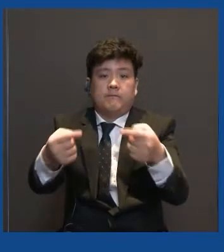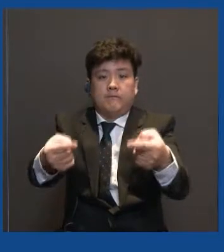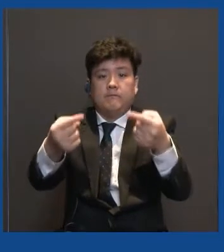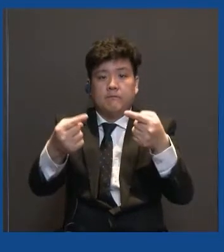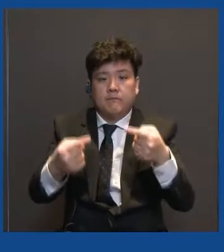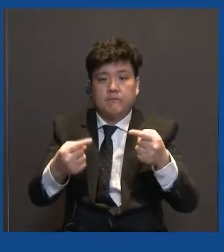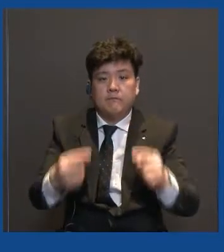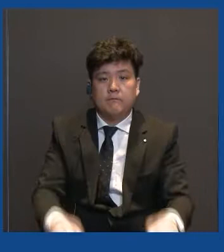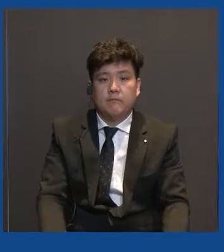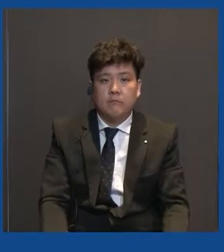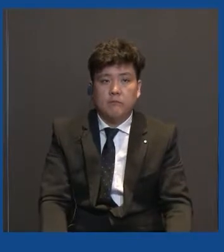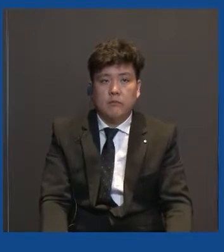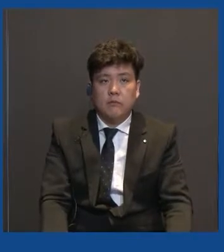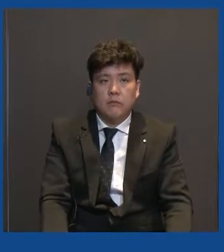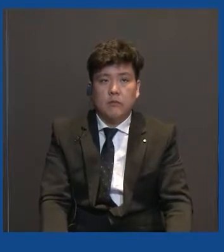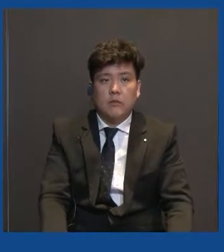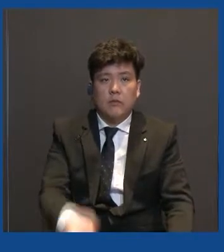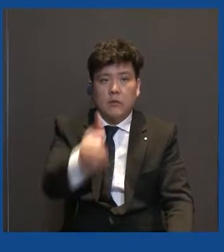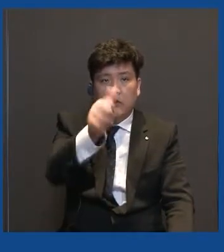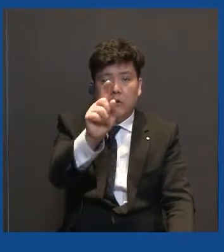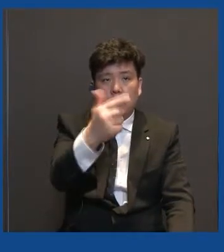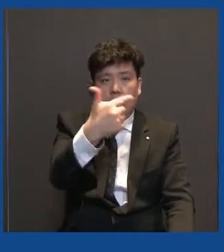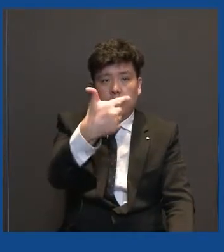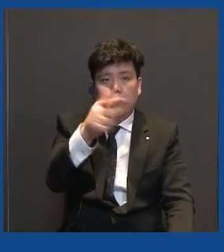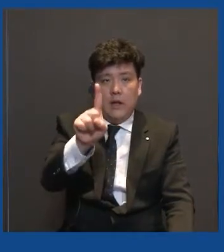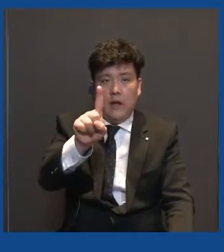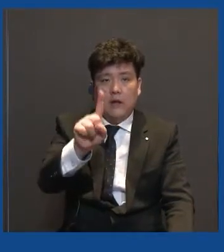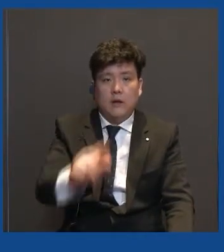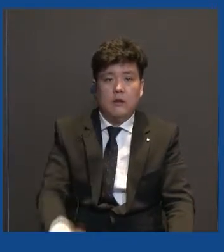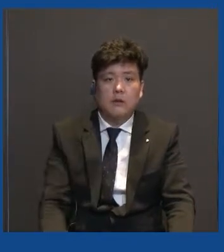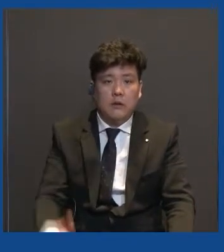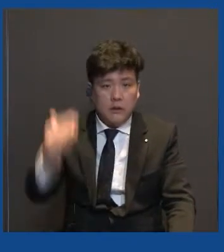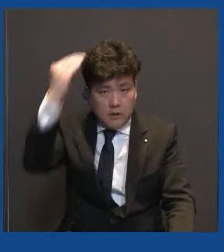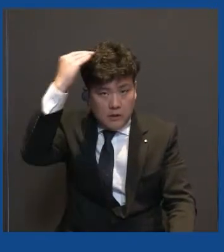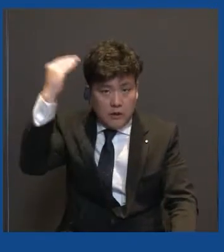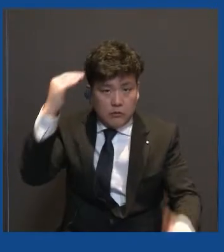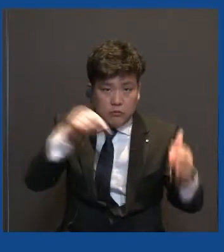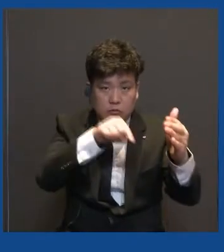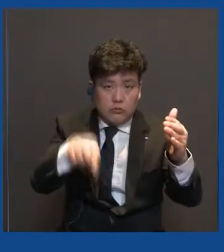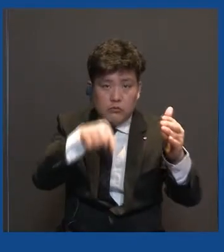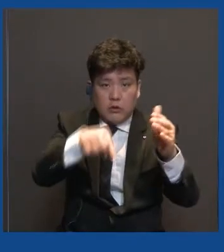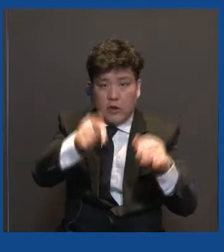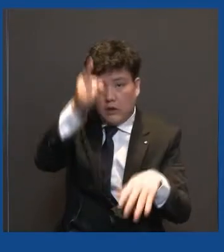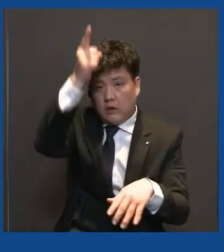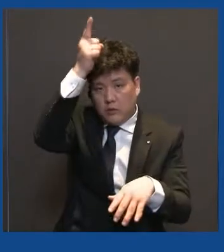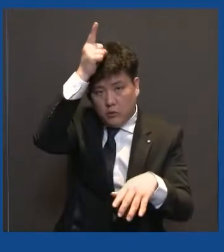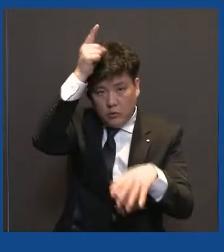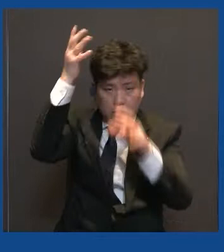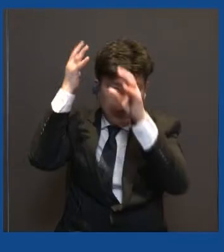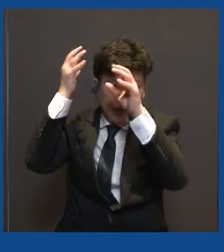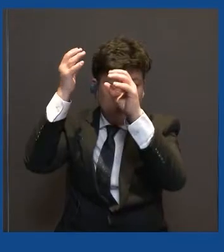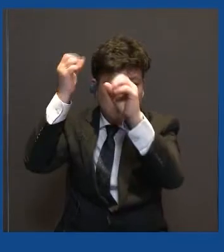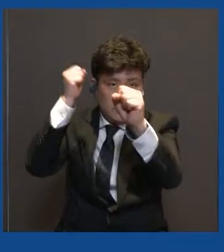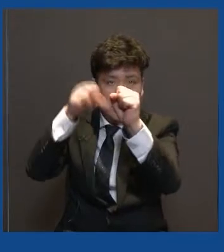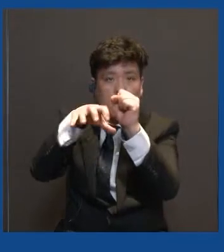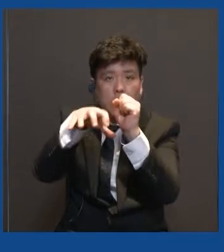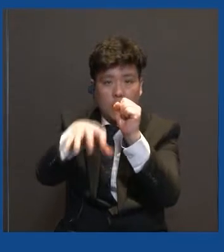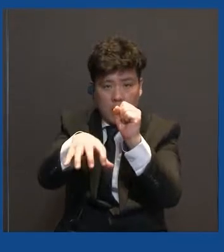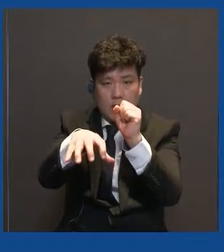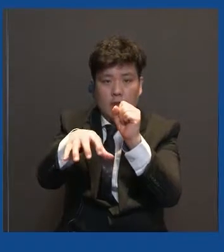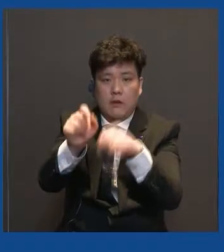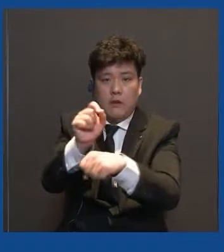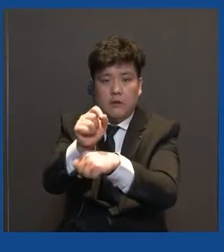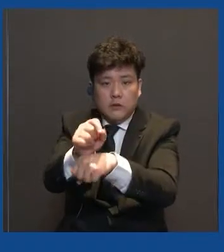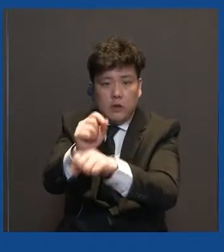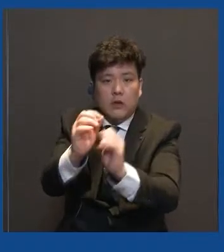Ms. Hana BECKER, First Secretary of Political Affairs, Embassy of the Federal Republic of Germany. Dr. Nena